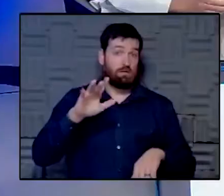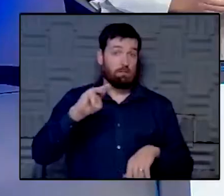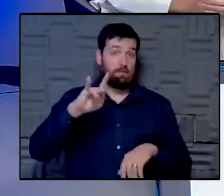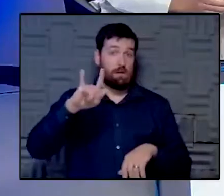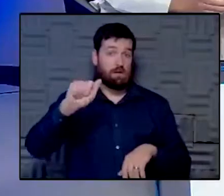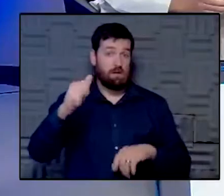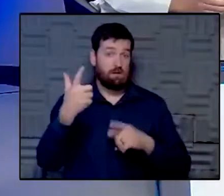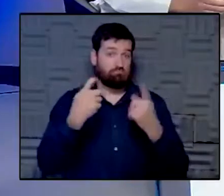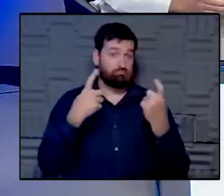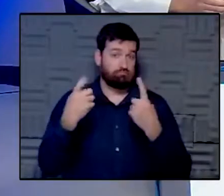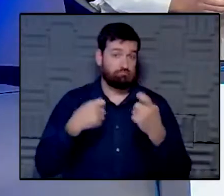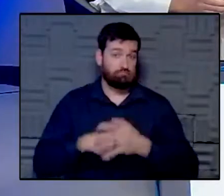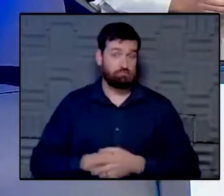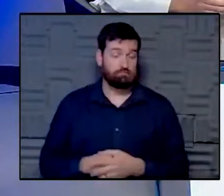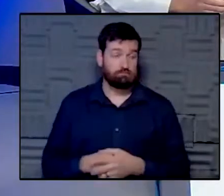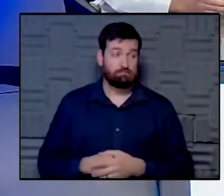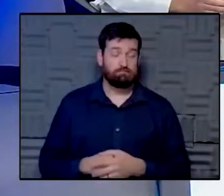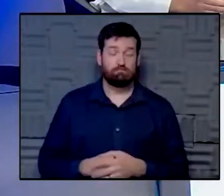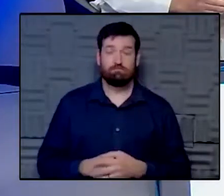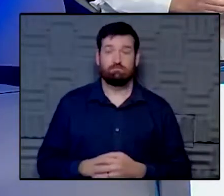media questions?